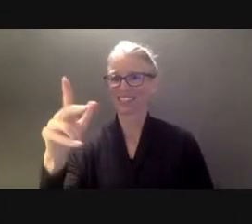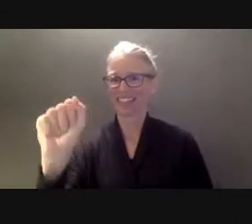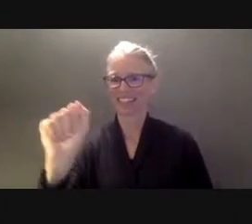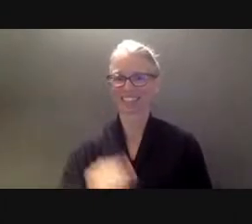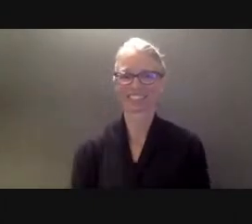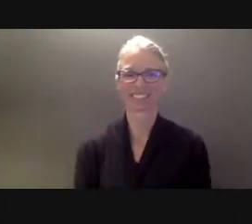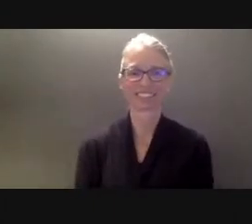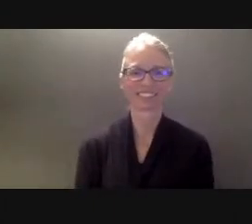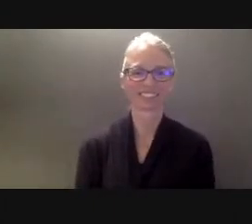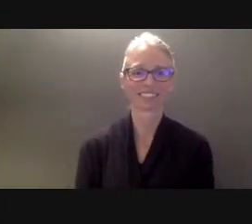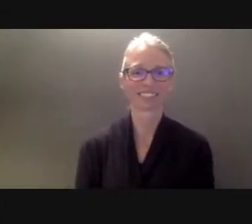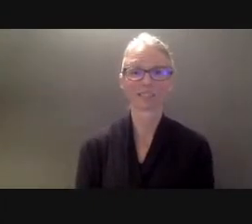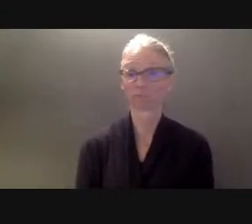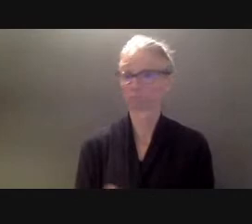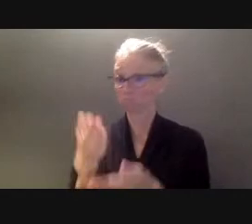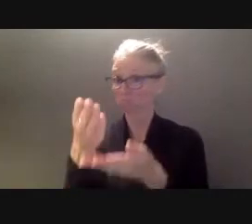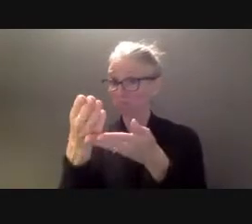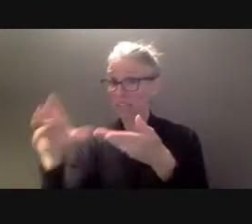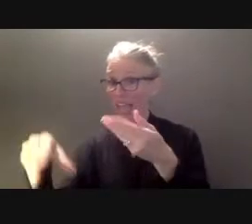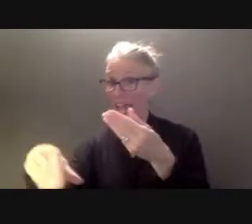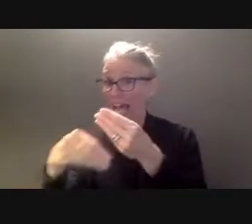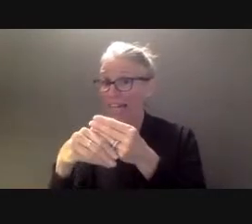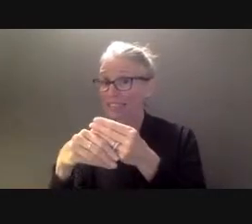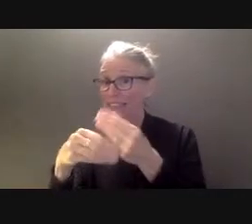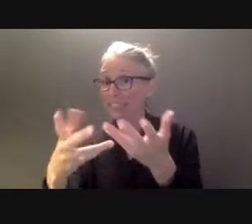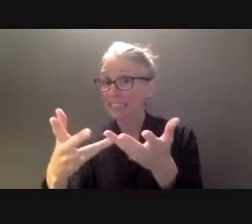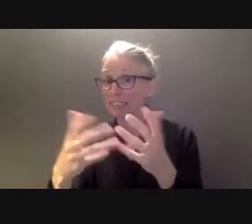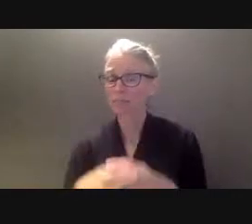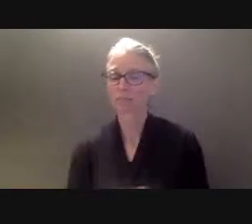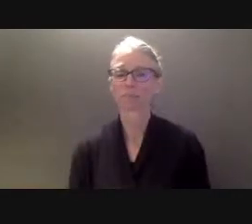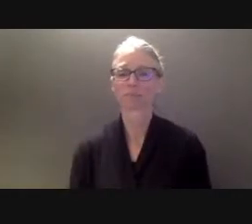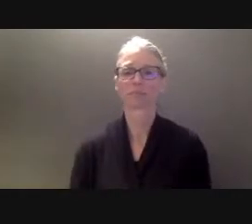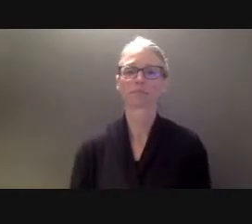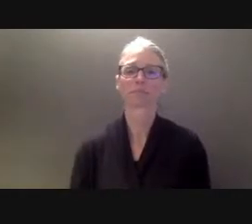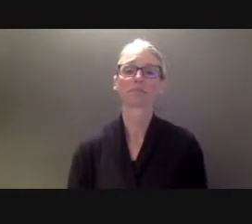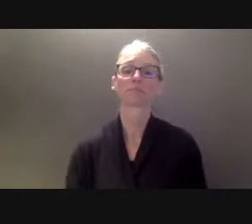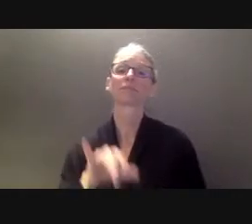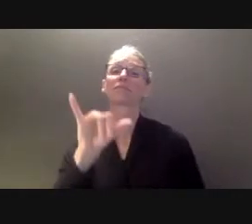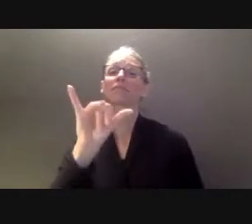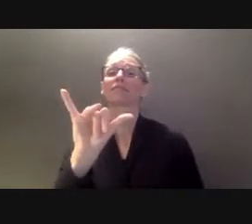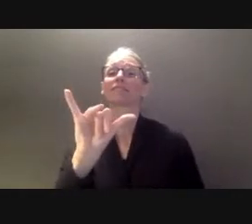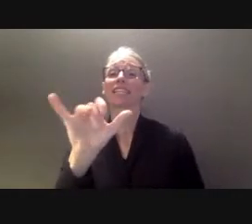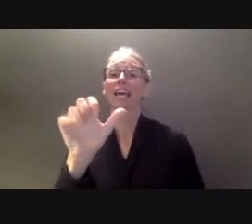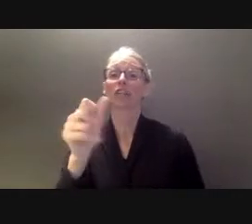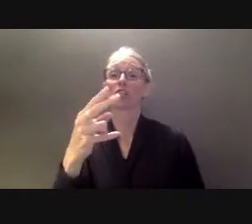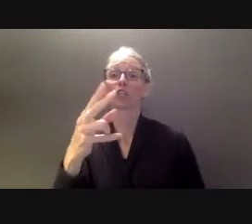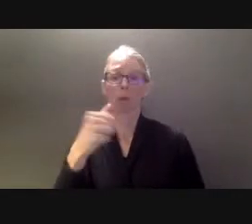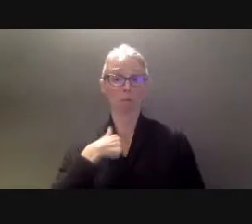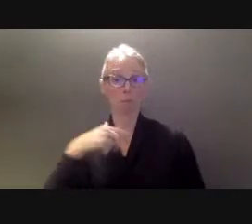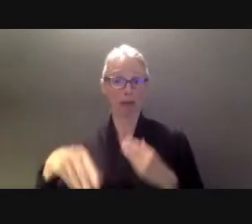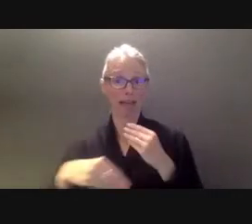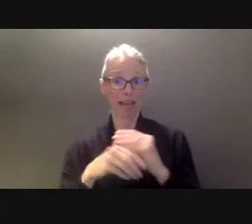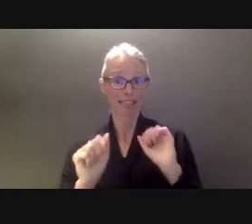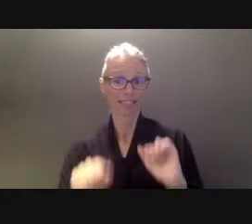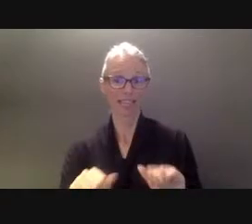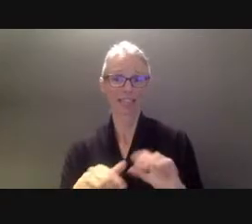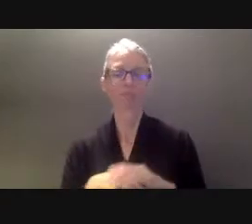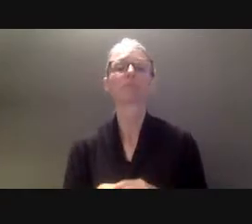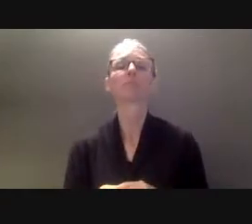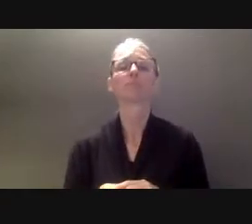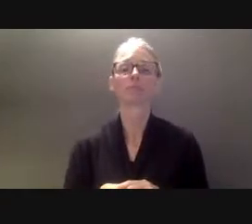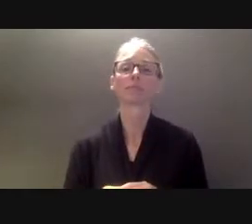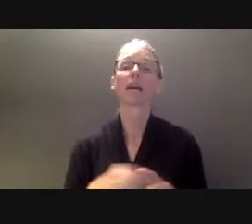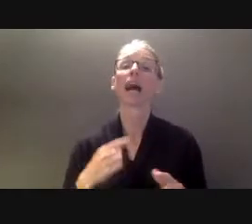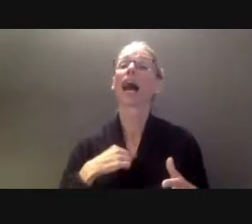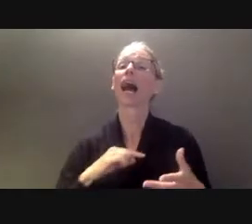I don't know if Yashoda, you had anything to add to any of that. The one thing that I can add is our primary